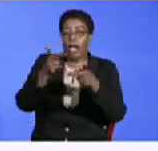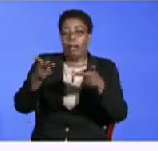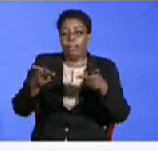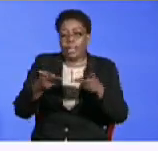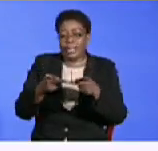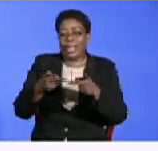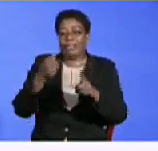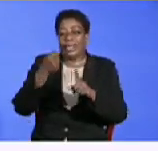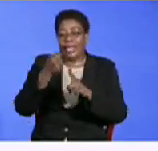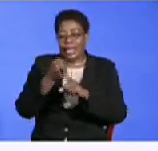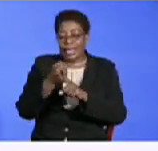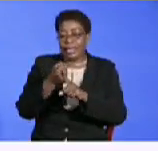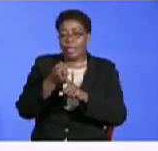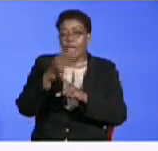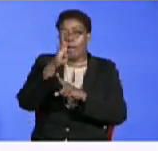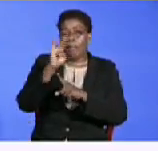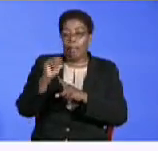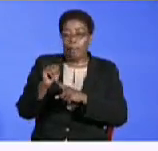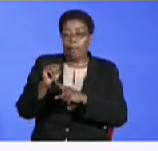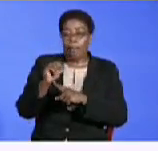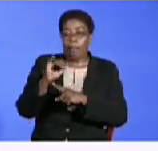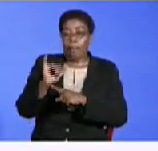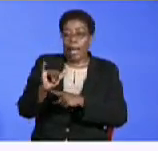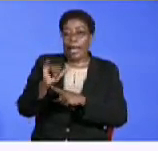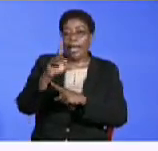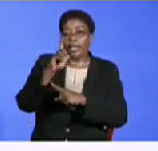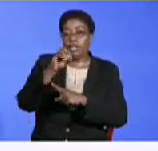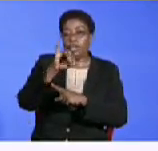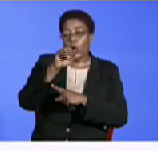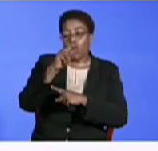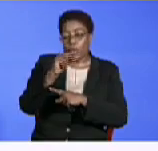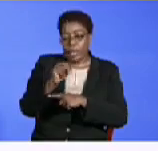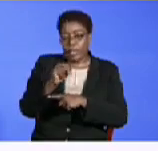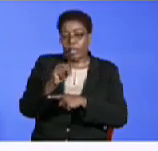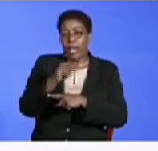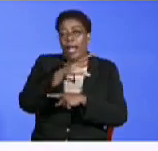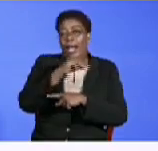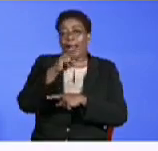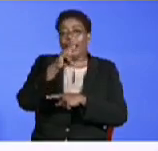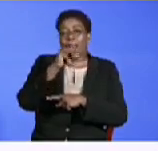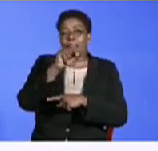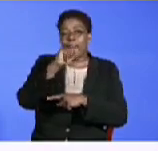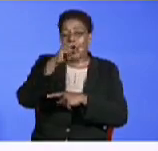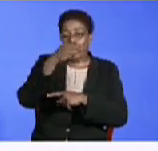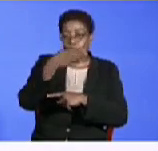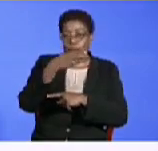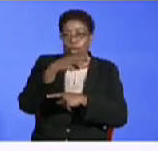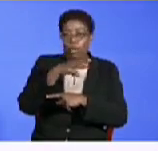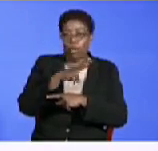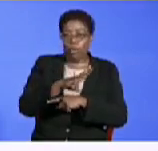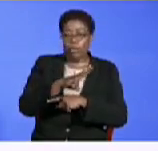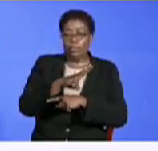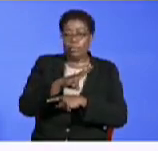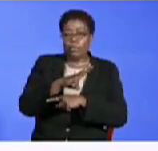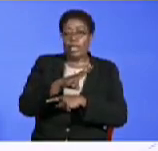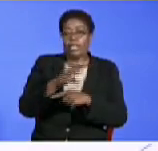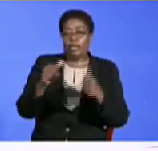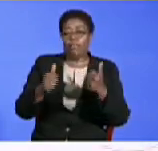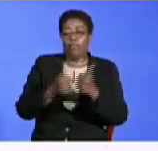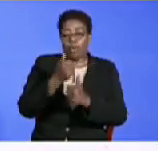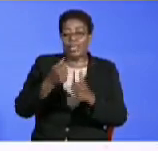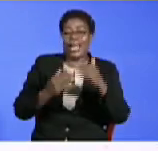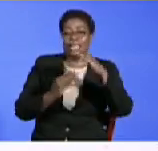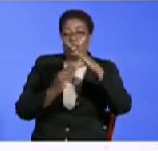recently hit by Hurricanes, Dorian most recently, but also by Matthew and Joaquin. Rising to the top is actually Abaco and